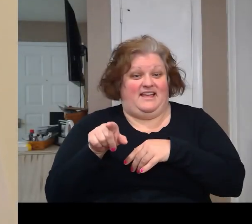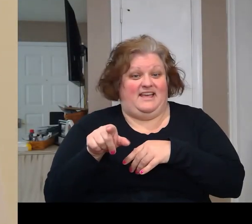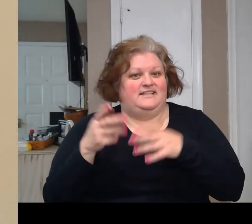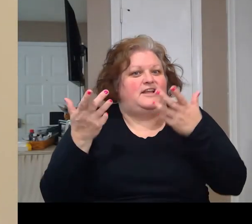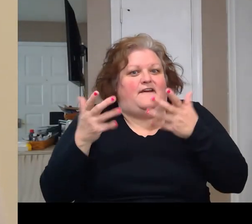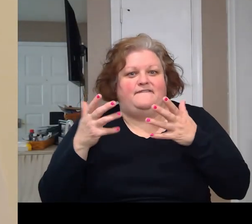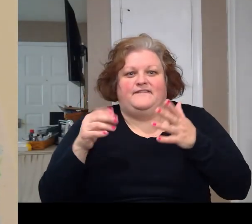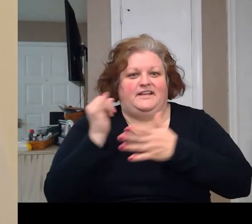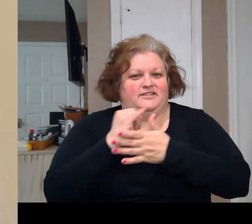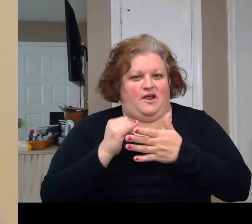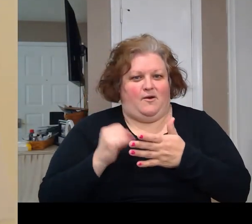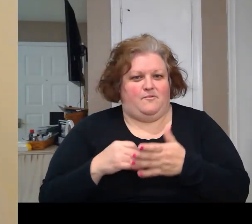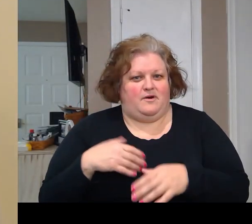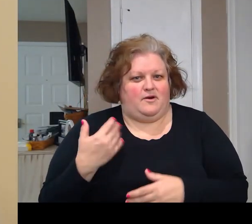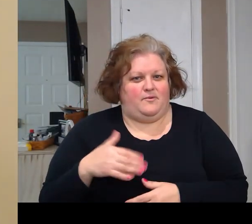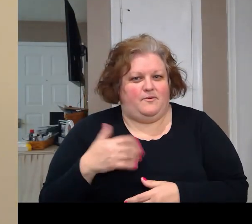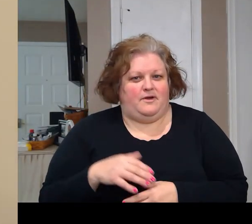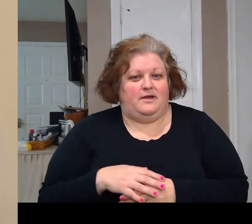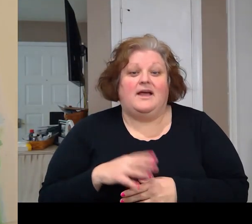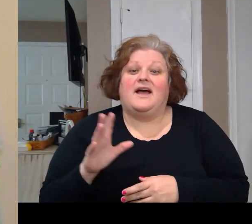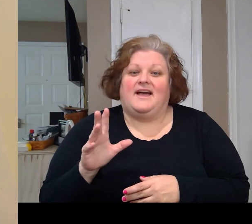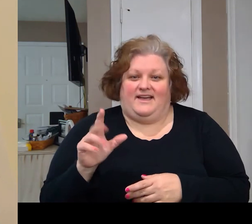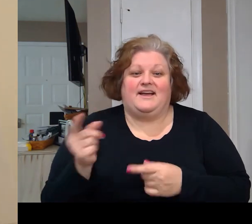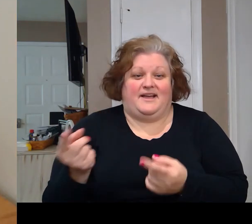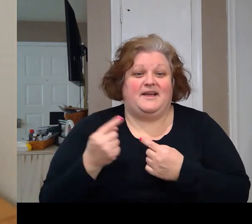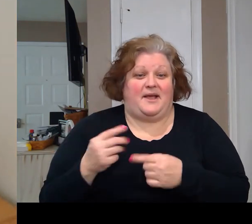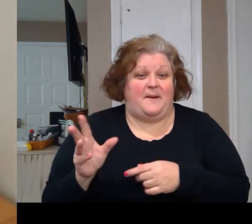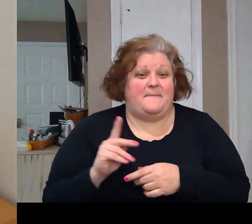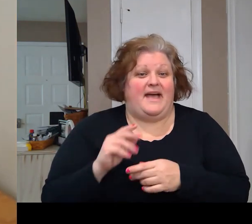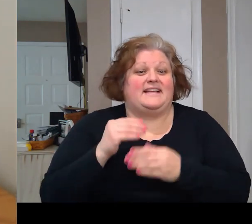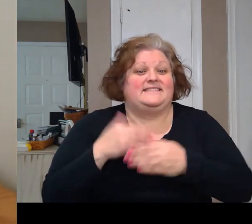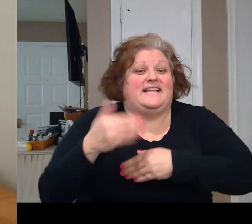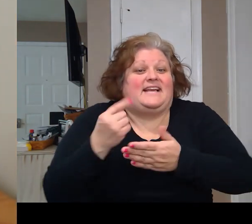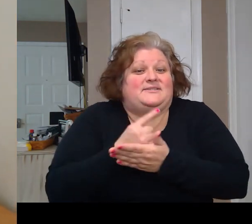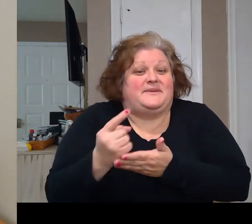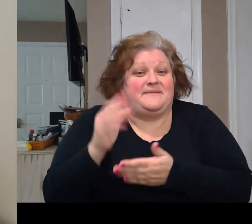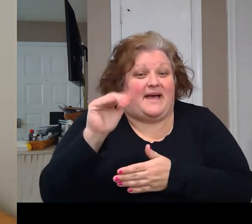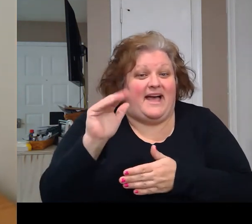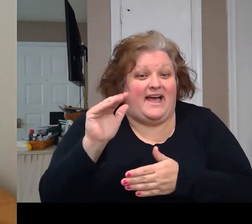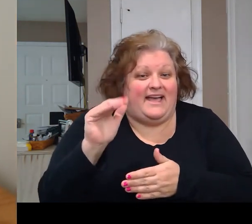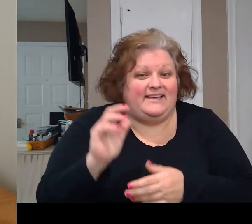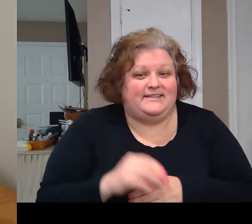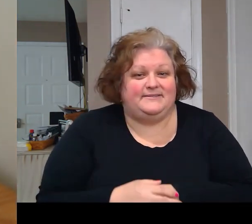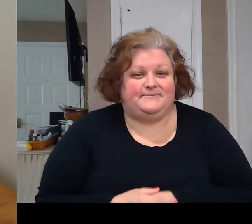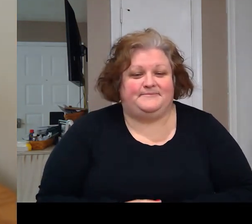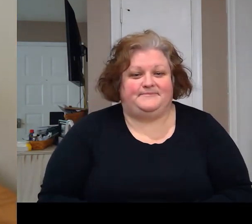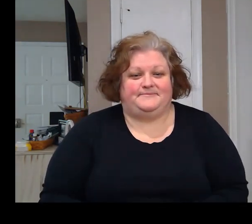So this is our finished piece of artwork. Come back next week. Bye.